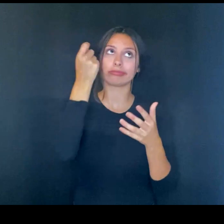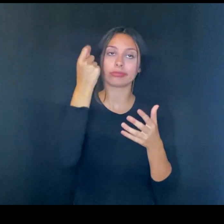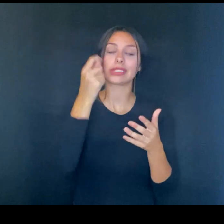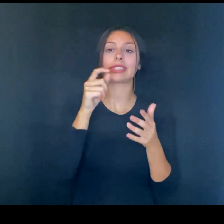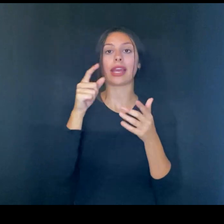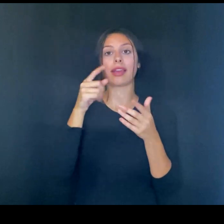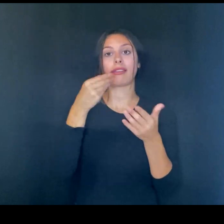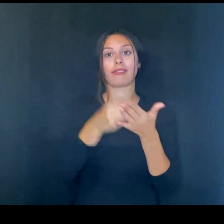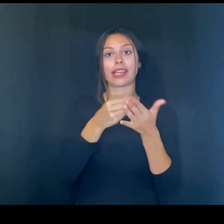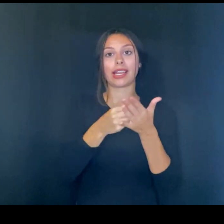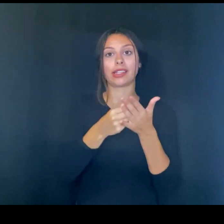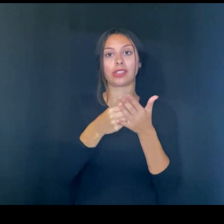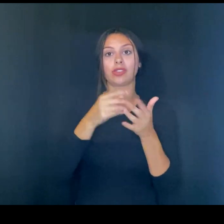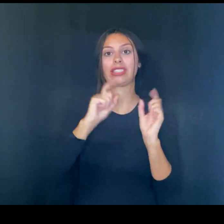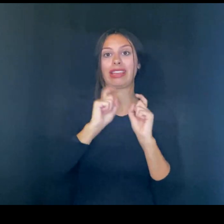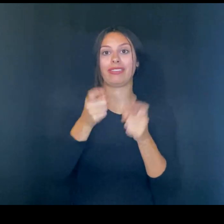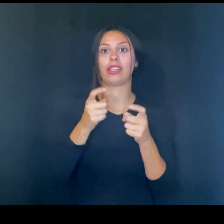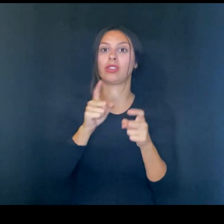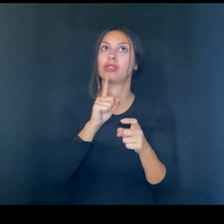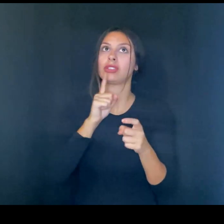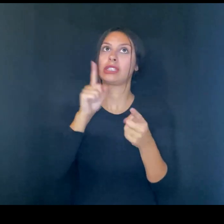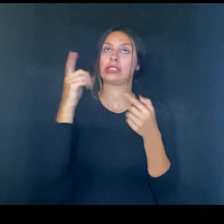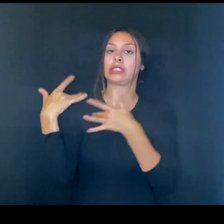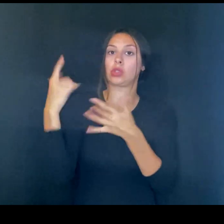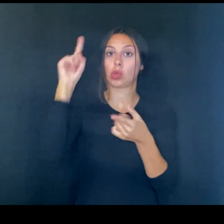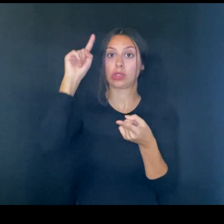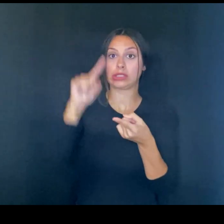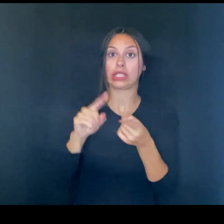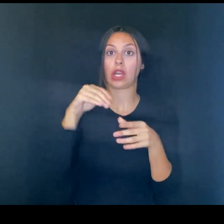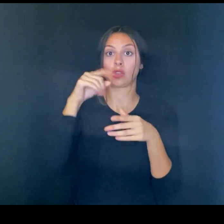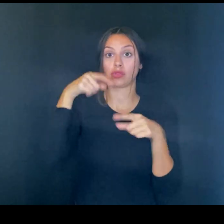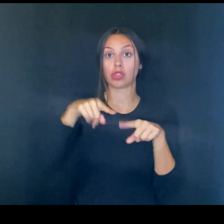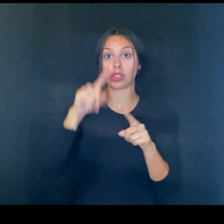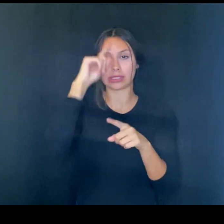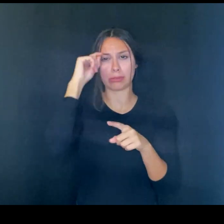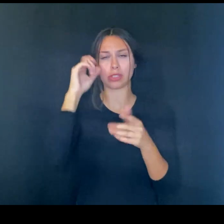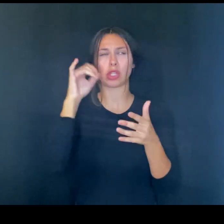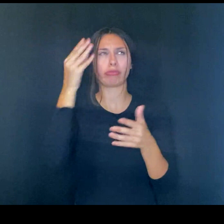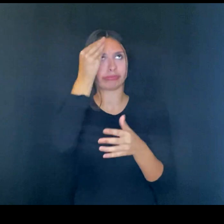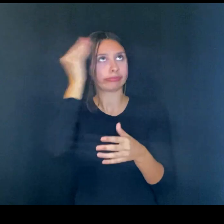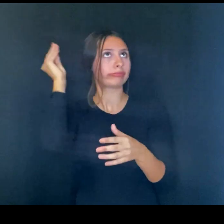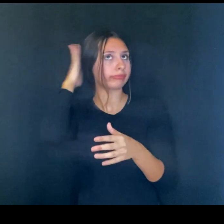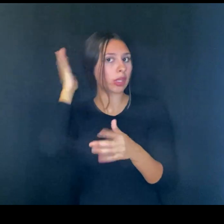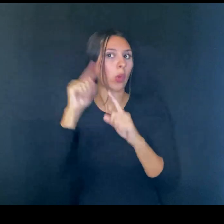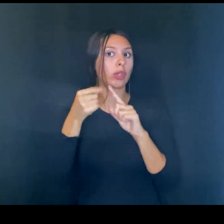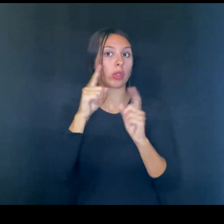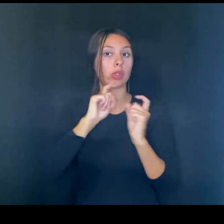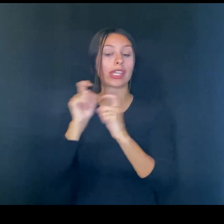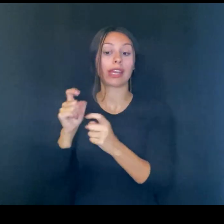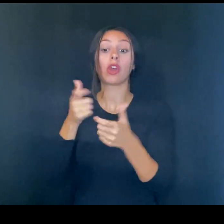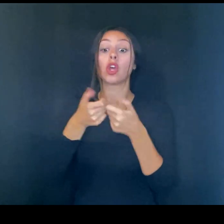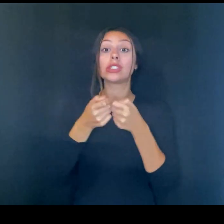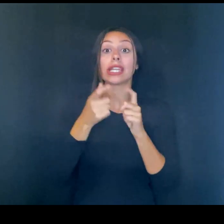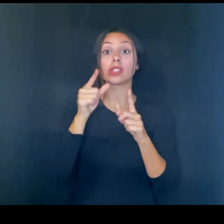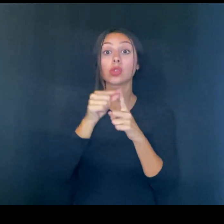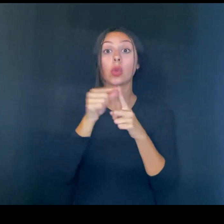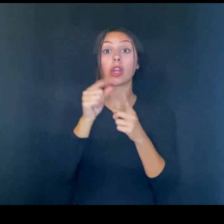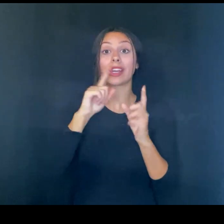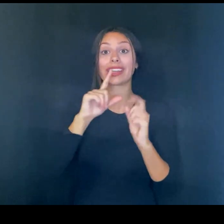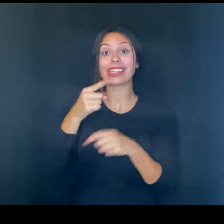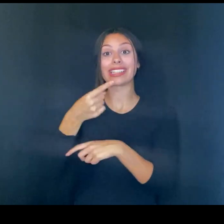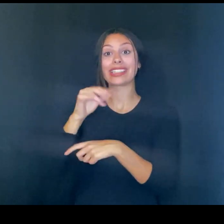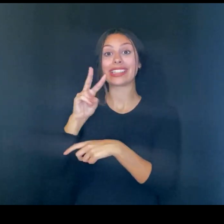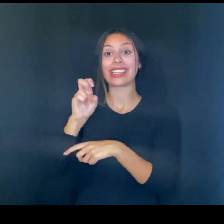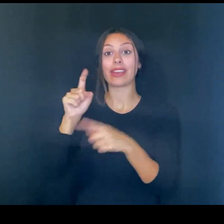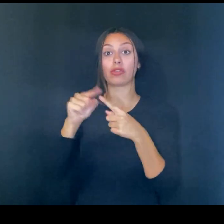effort to invest in your understanding of giving. So as we prepare to give, text the word GIVE to 52525. That's